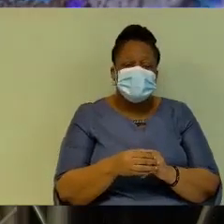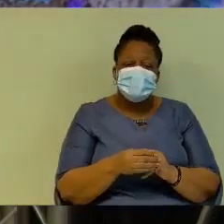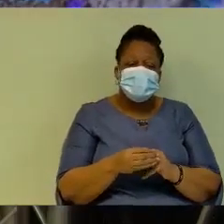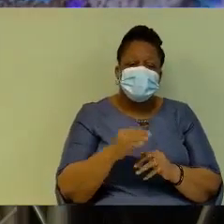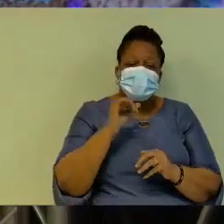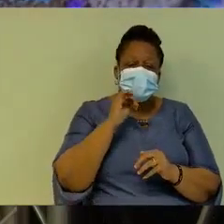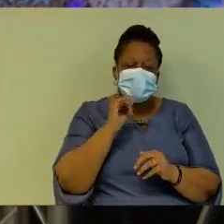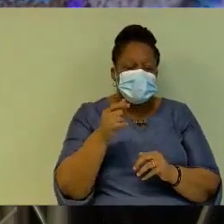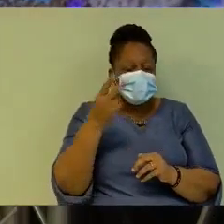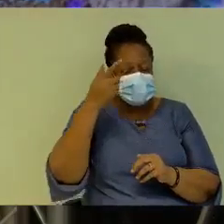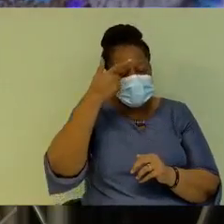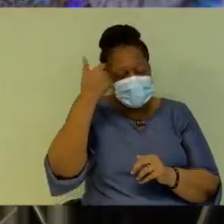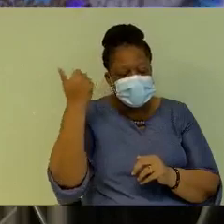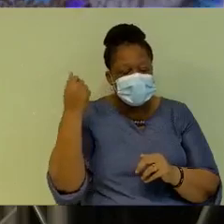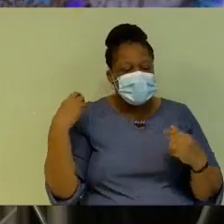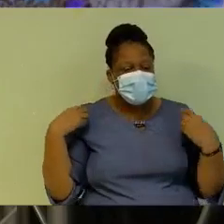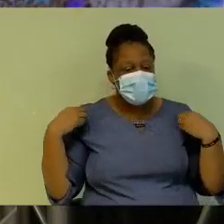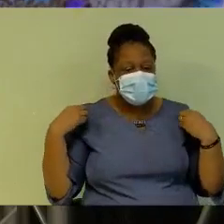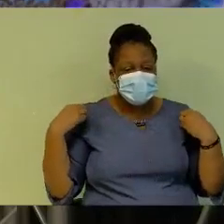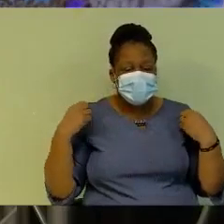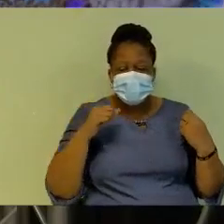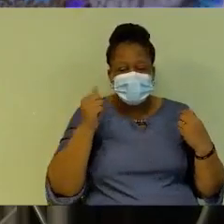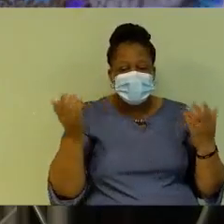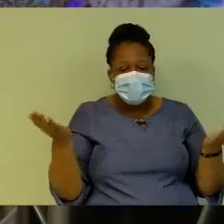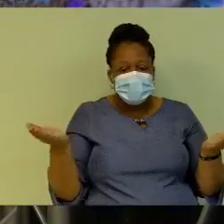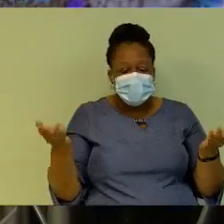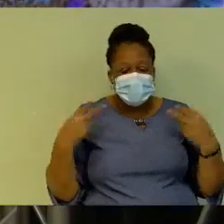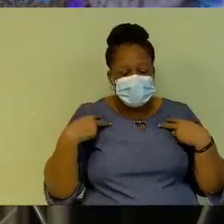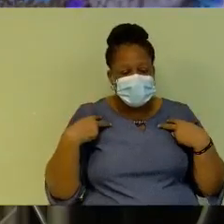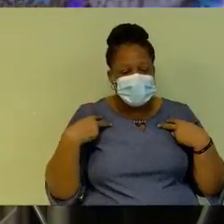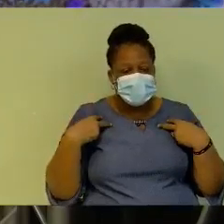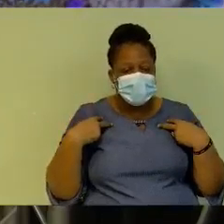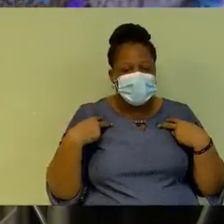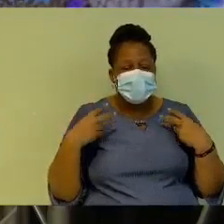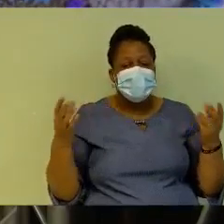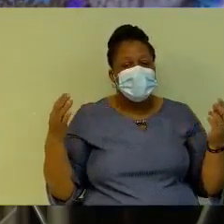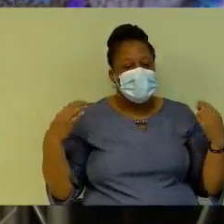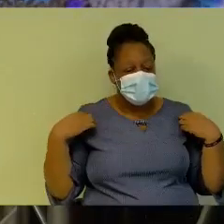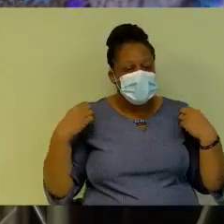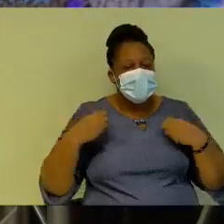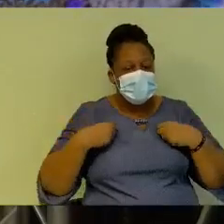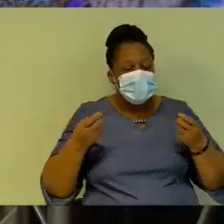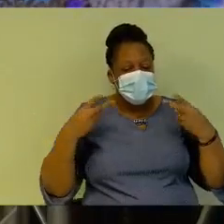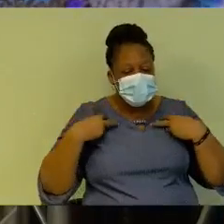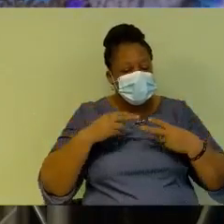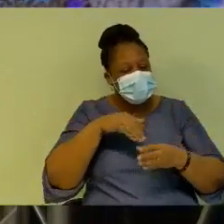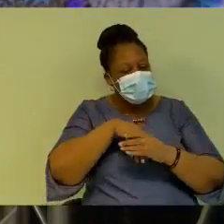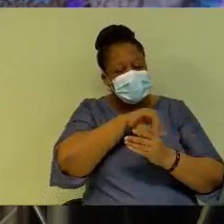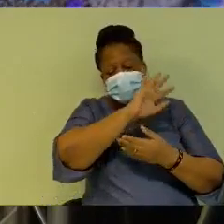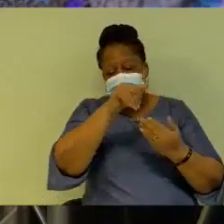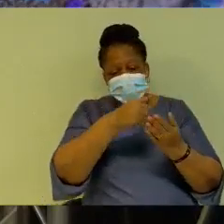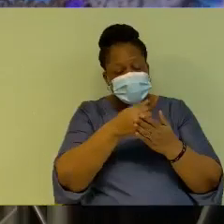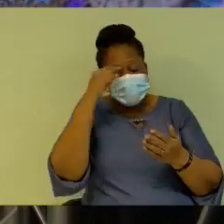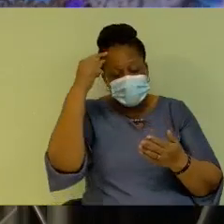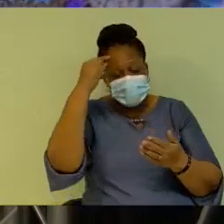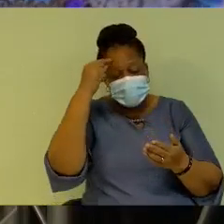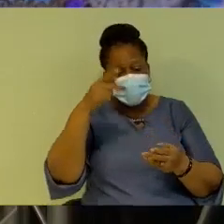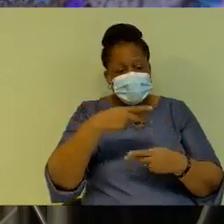PPE available. The PPEs are available in all of the government institutions, and there is no shortage